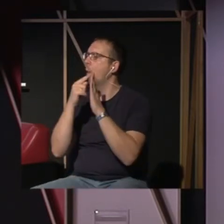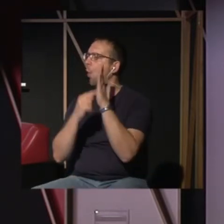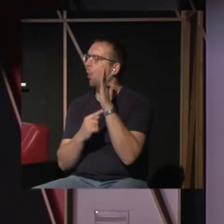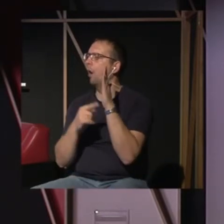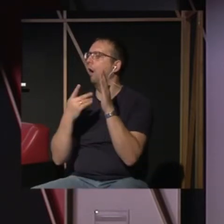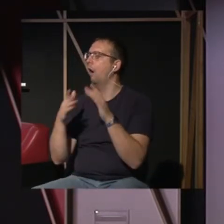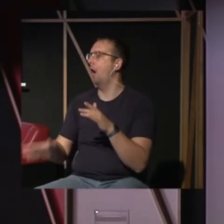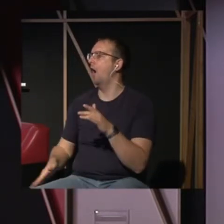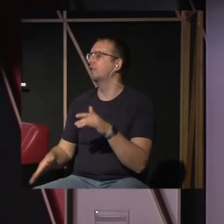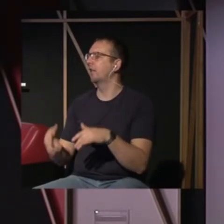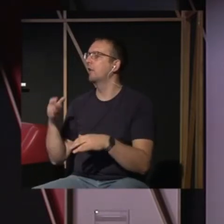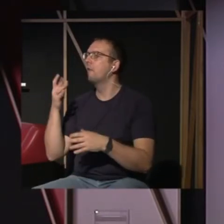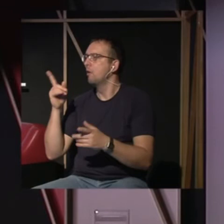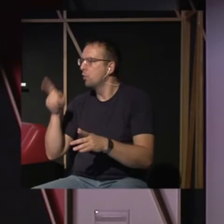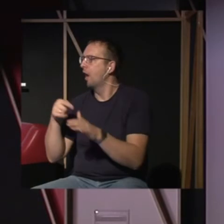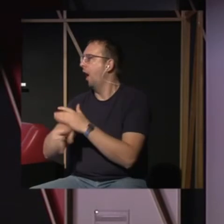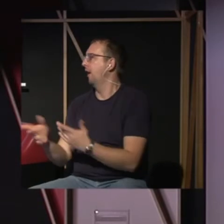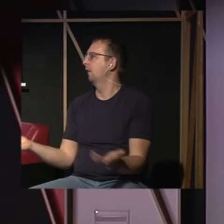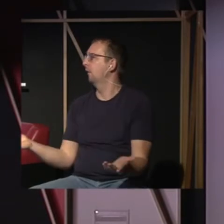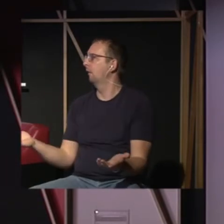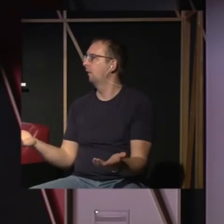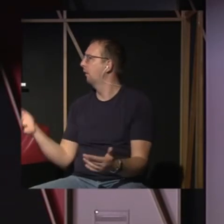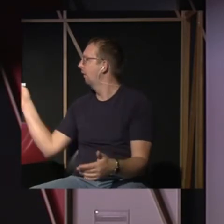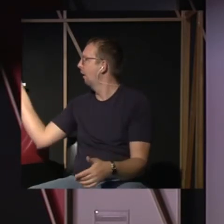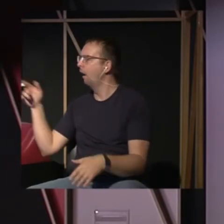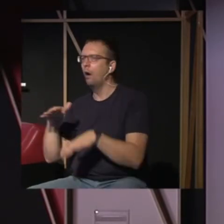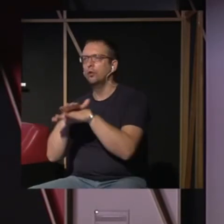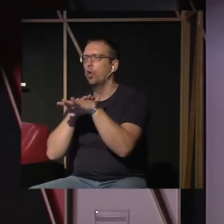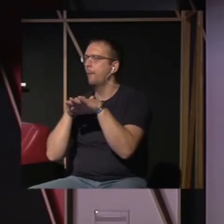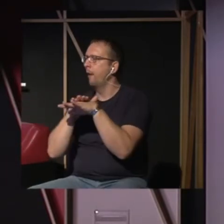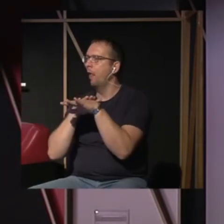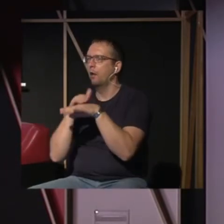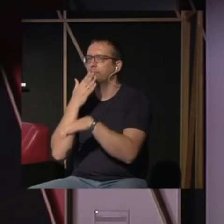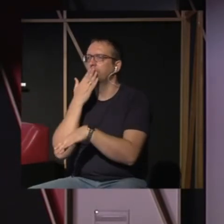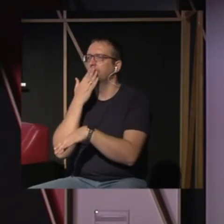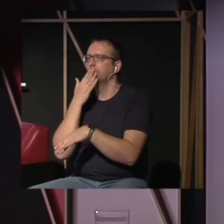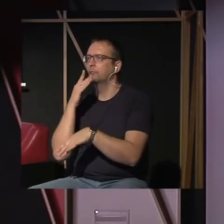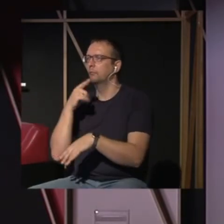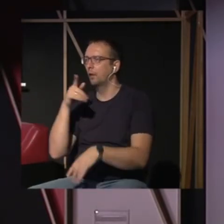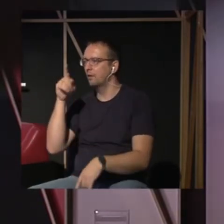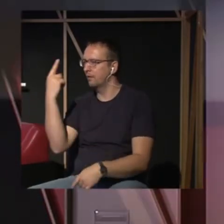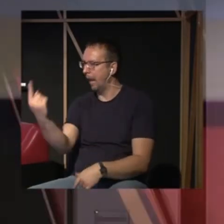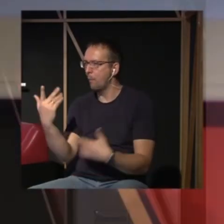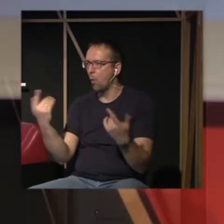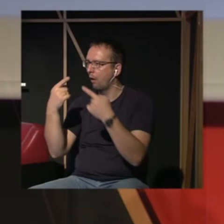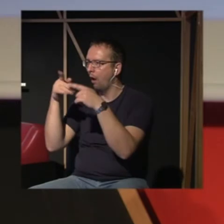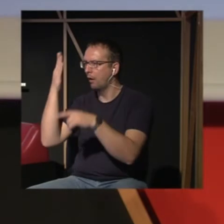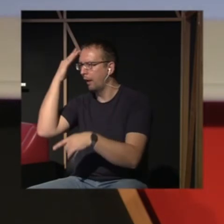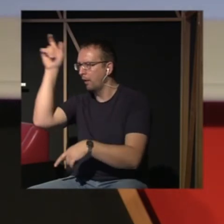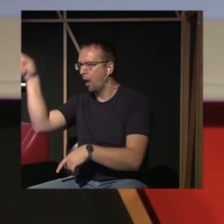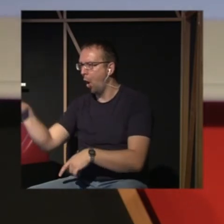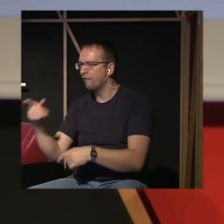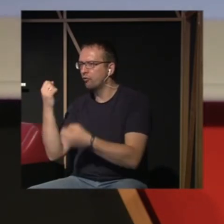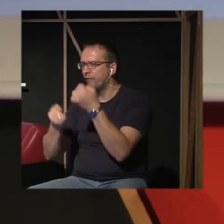Okay, well, first, I'm sorry to hear that you or someone else had difficulties with guide dogs at the World